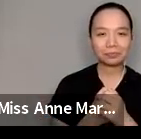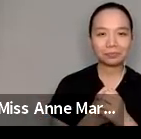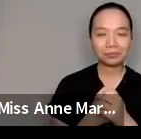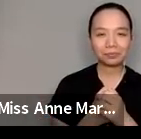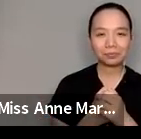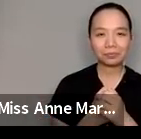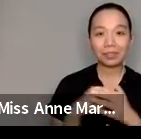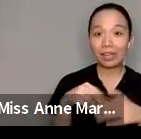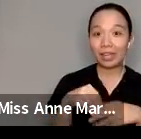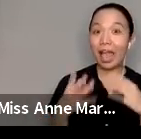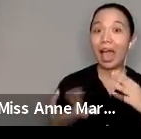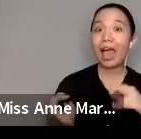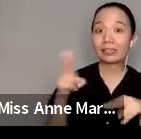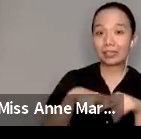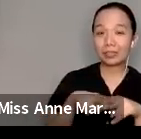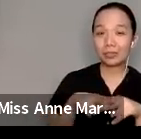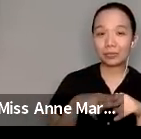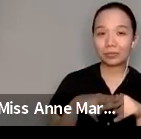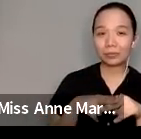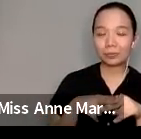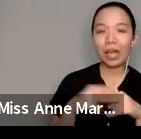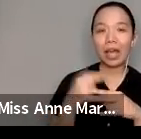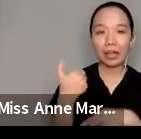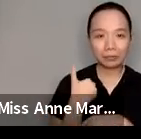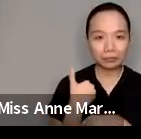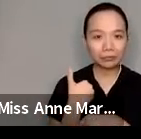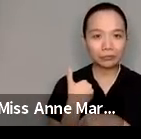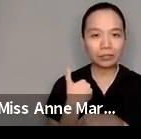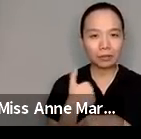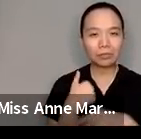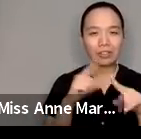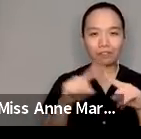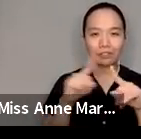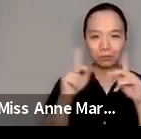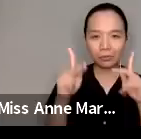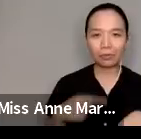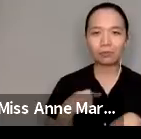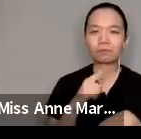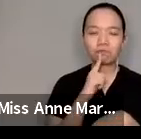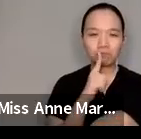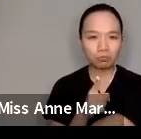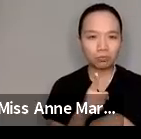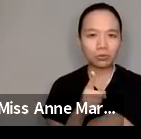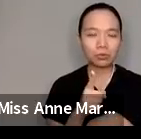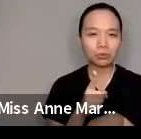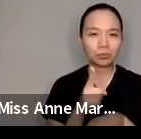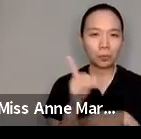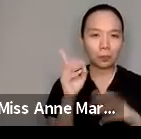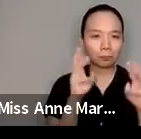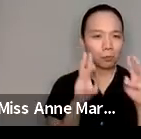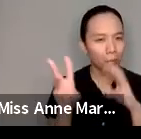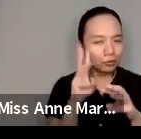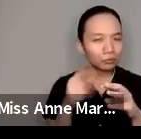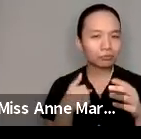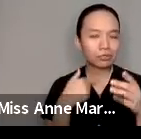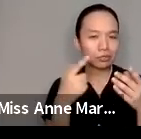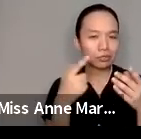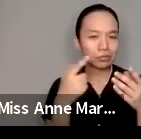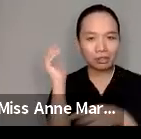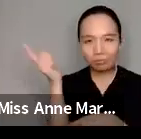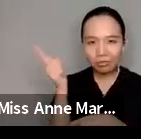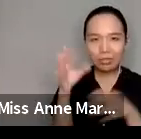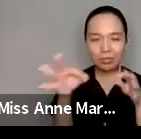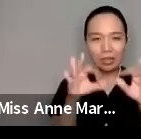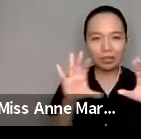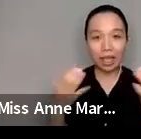In addition, I was to be dependent person because always really bilateral explanation on the class.